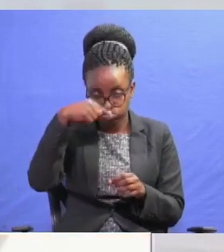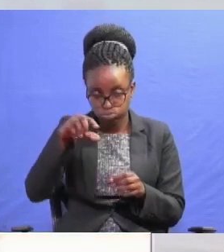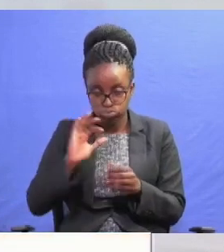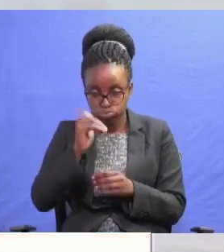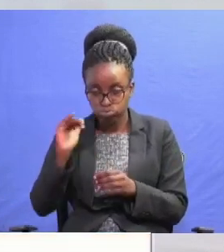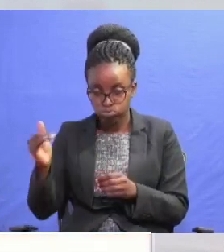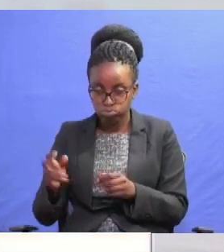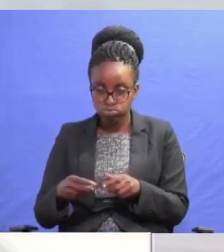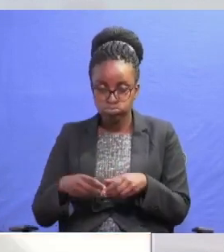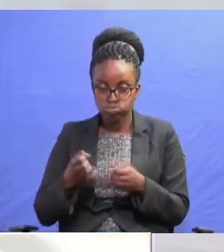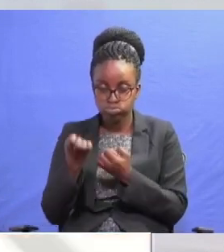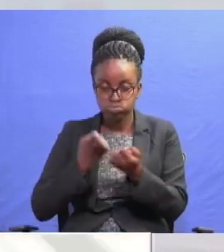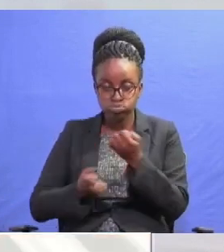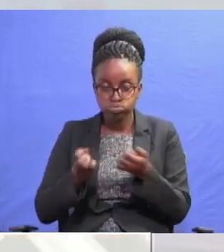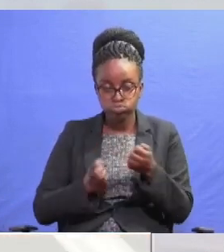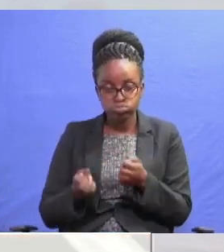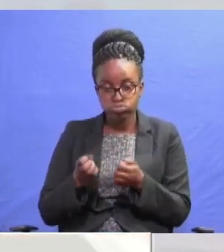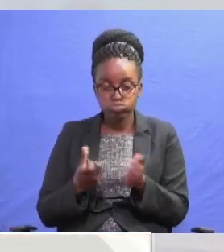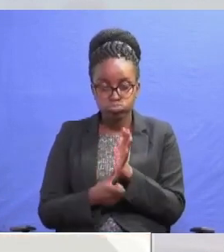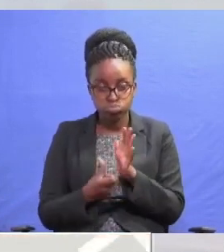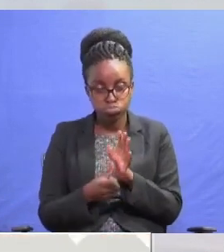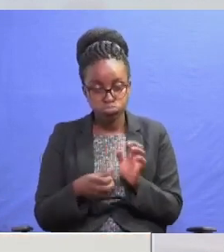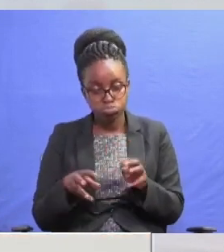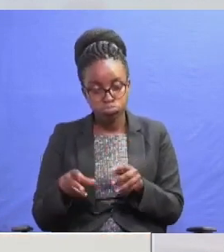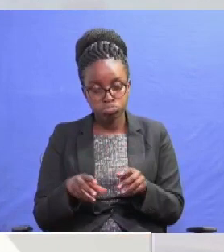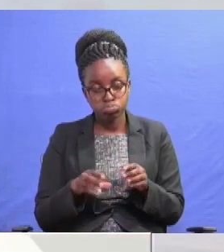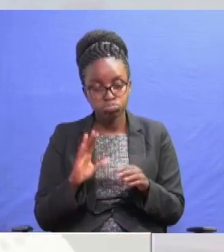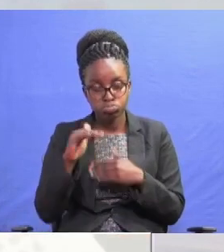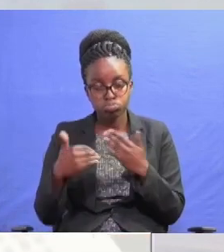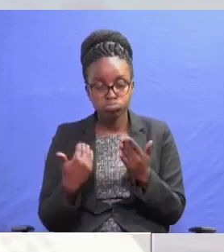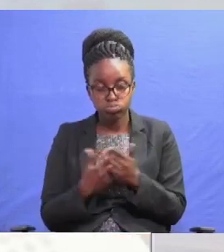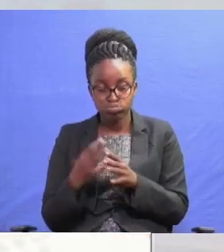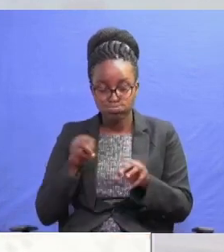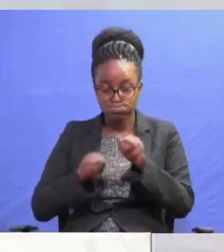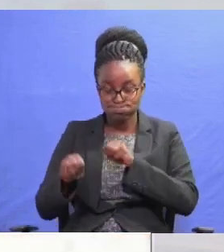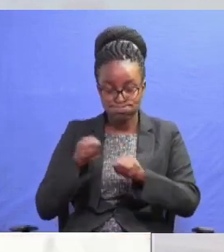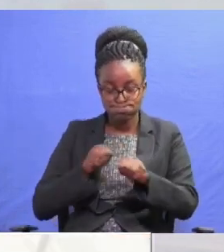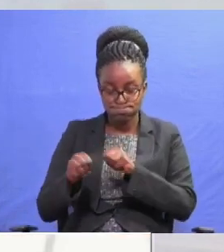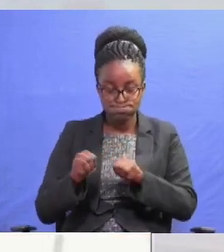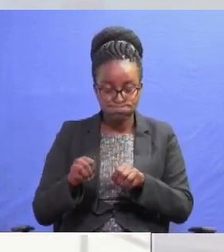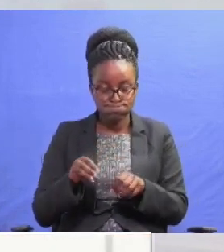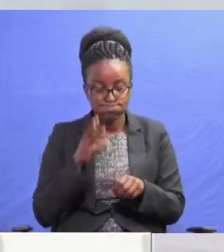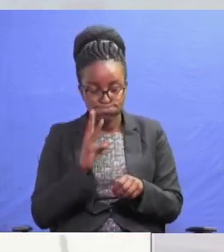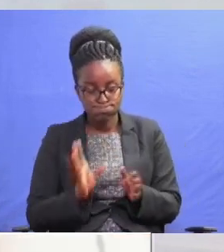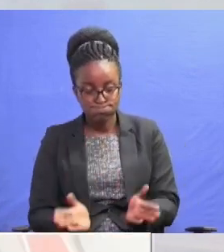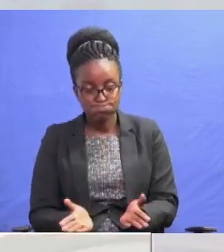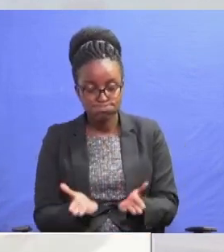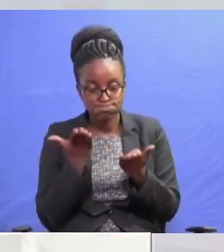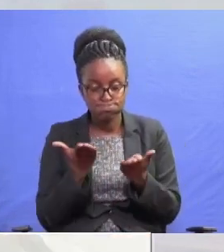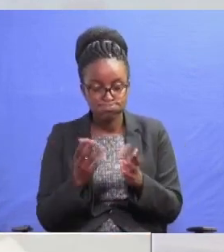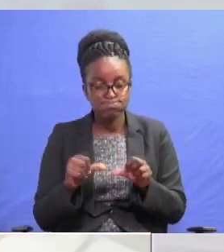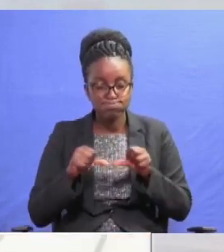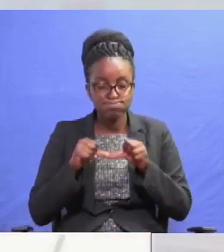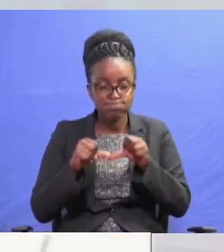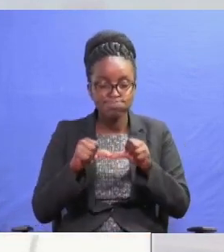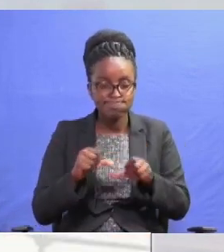as disaster and risk management, issues to do with this flooding and any other risk that